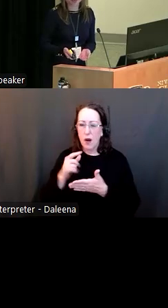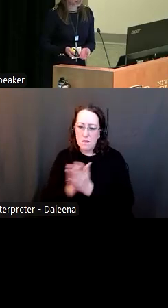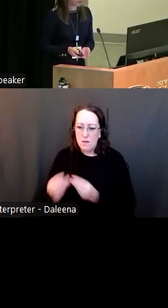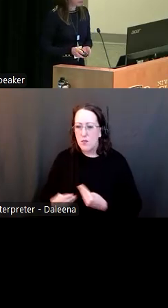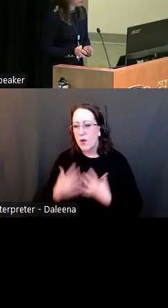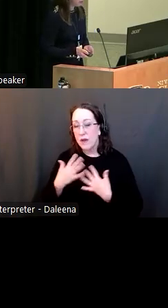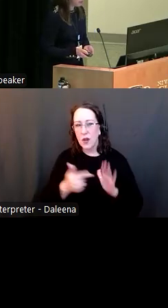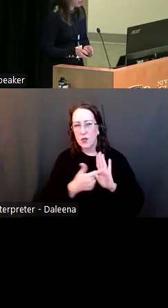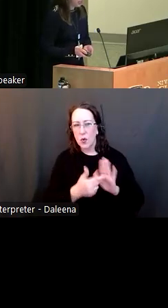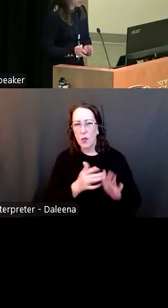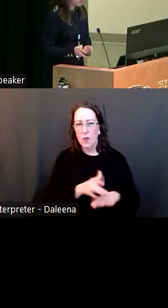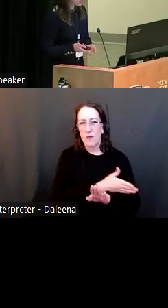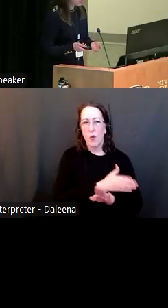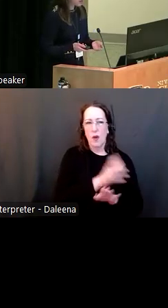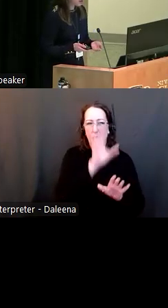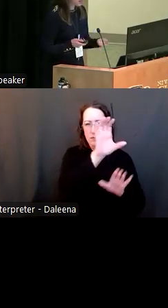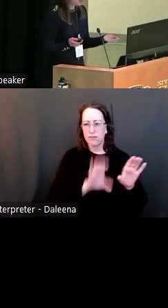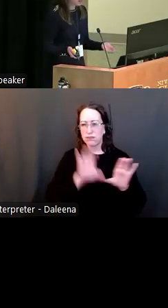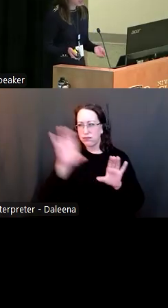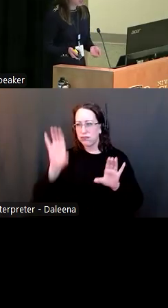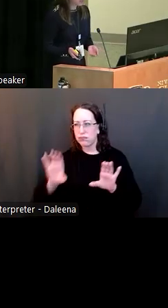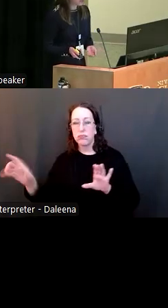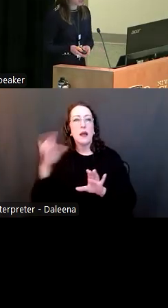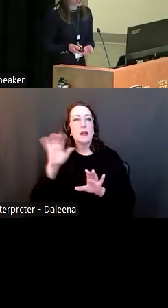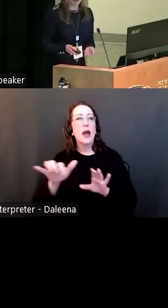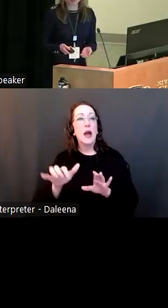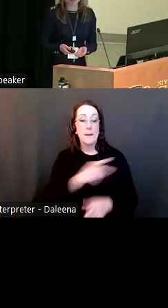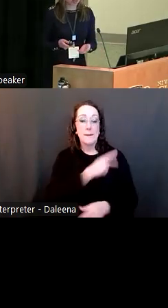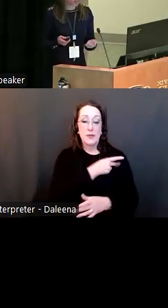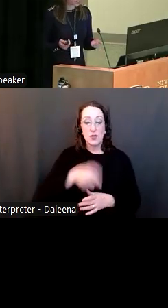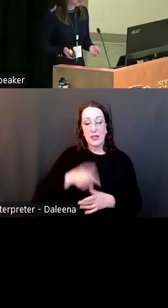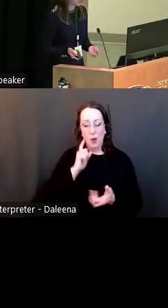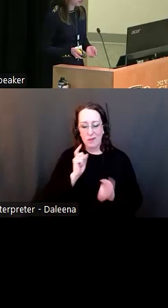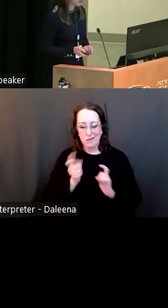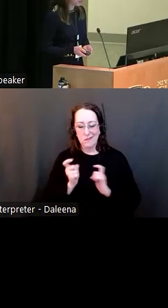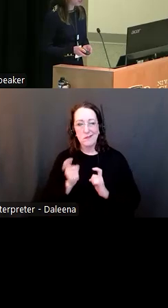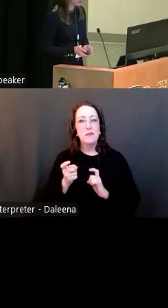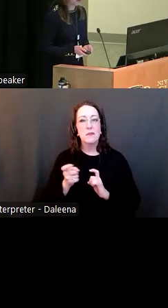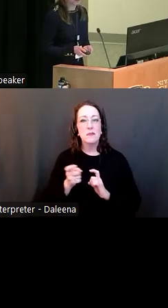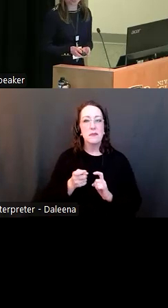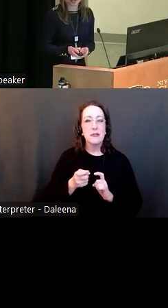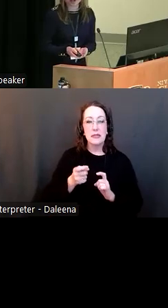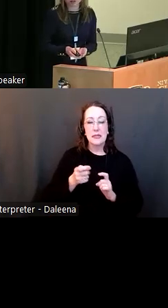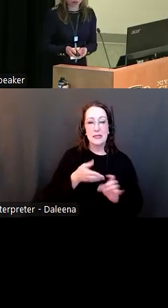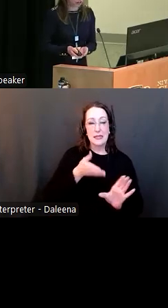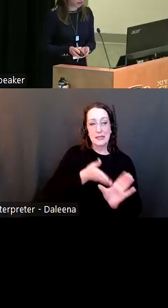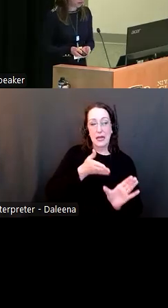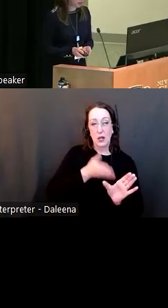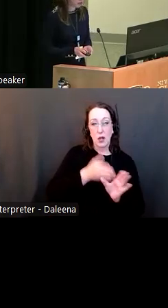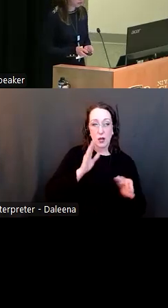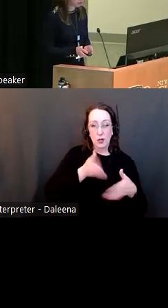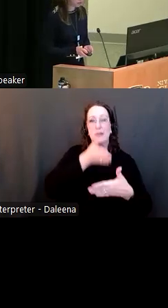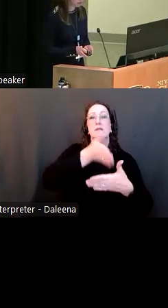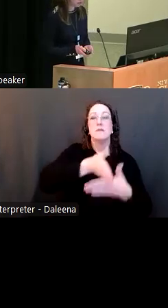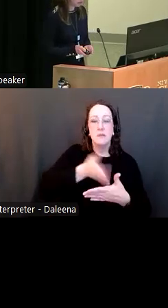showed earlier? And is there a patient need for an adapted psychological intervention that aims to target motivation